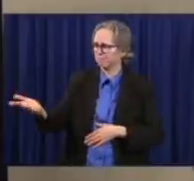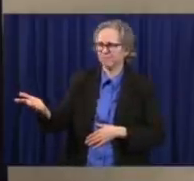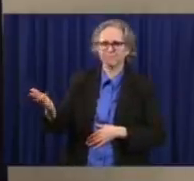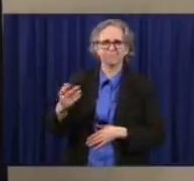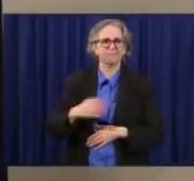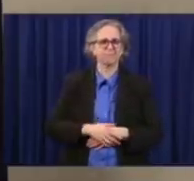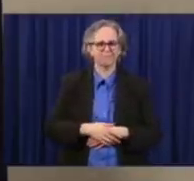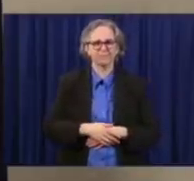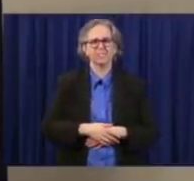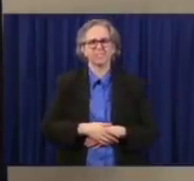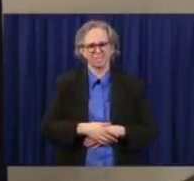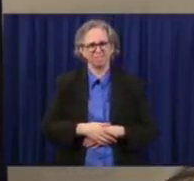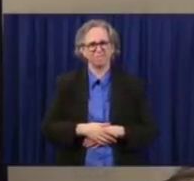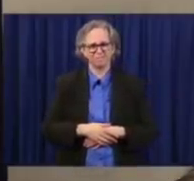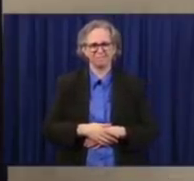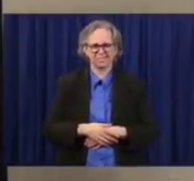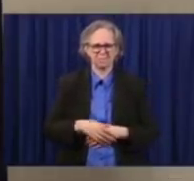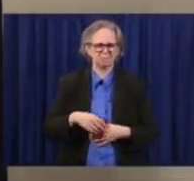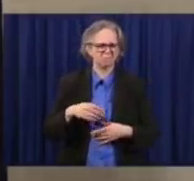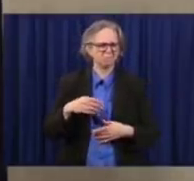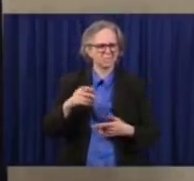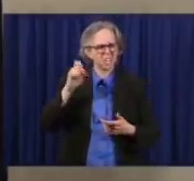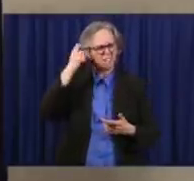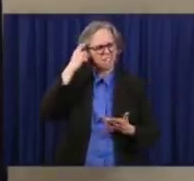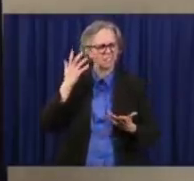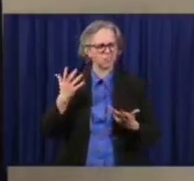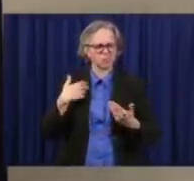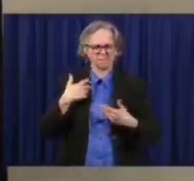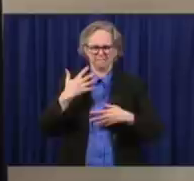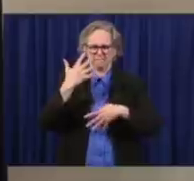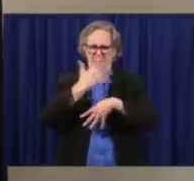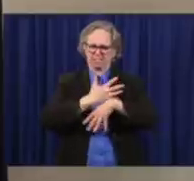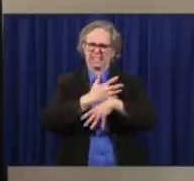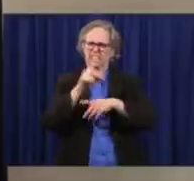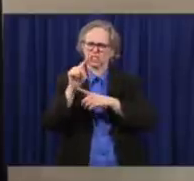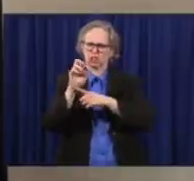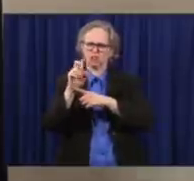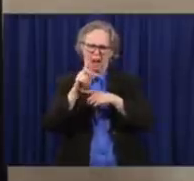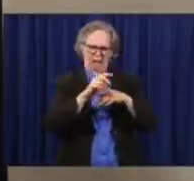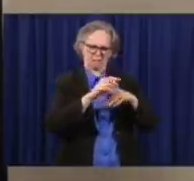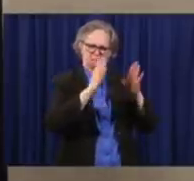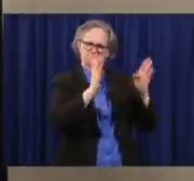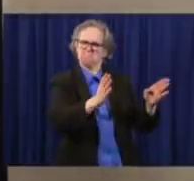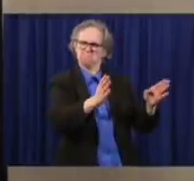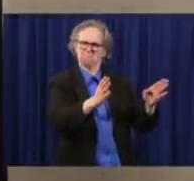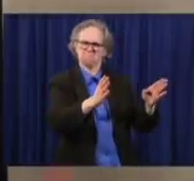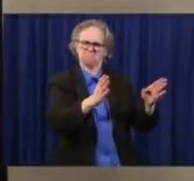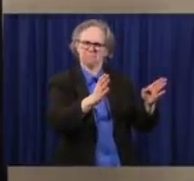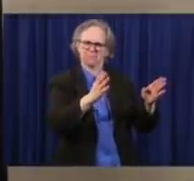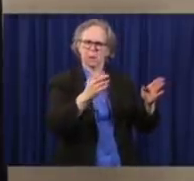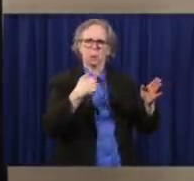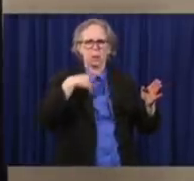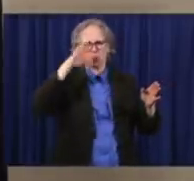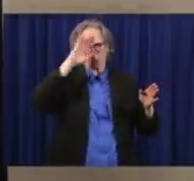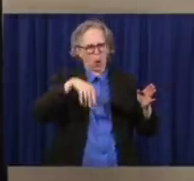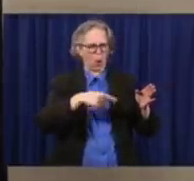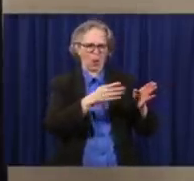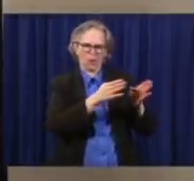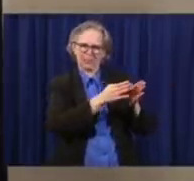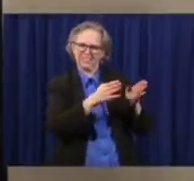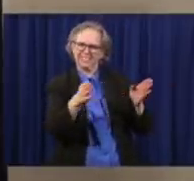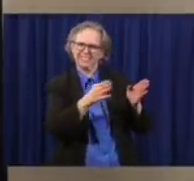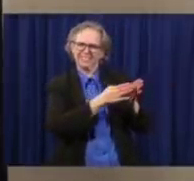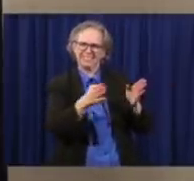So as the governor said, we've been doing 5-day trends. We know that to follow this virus and its impacts, we're going to make that a